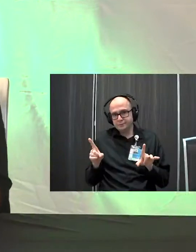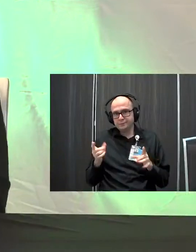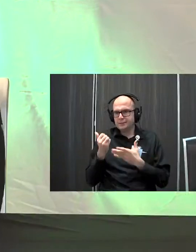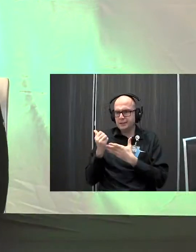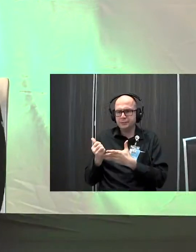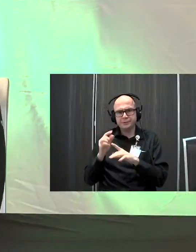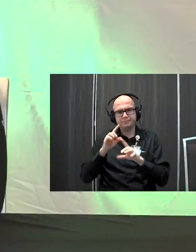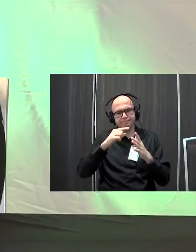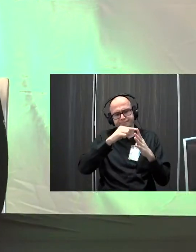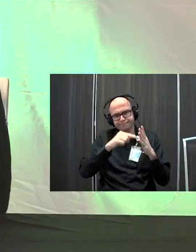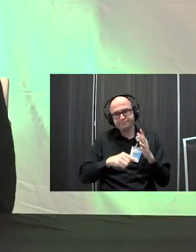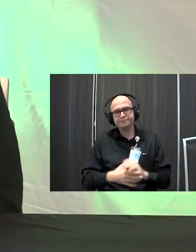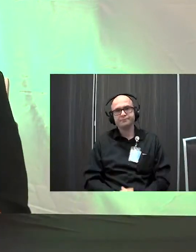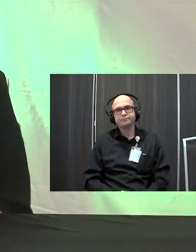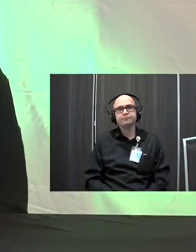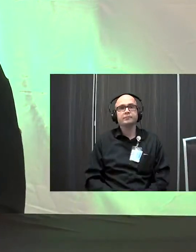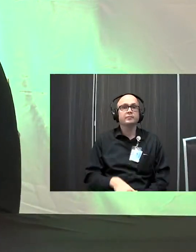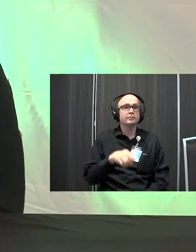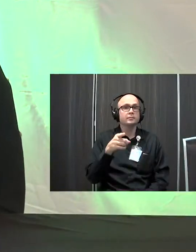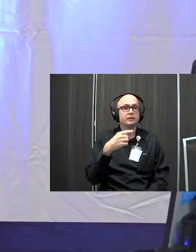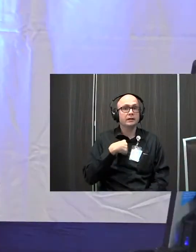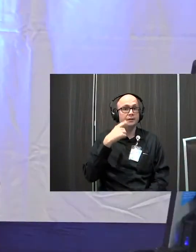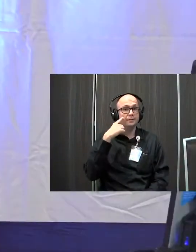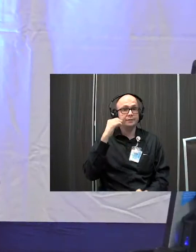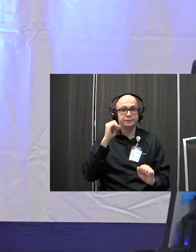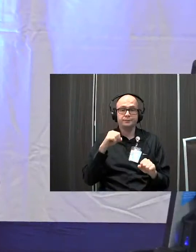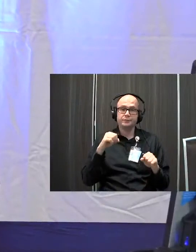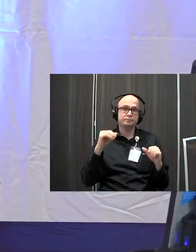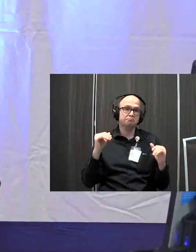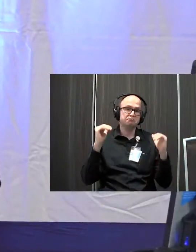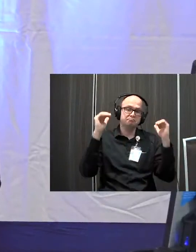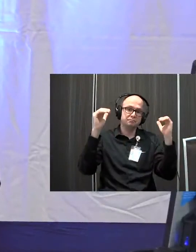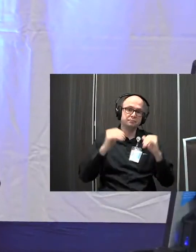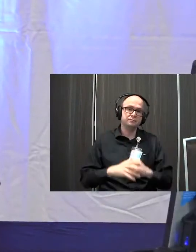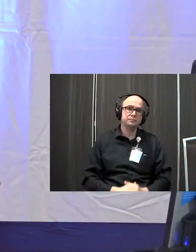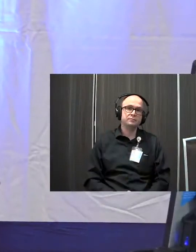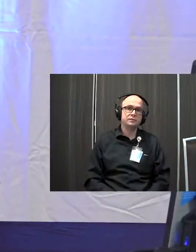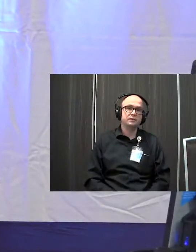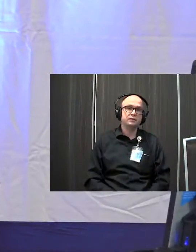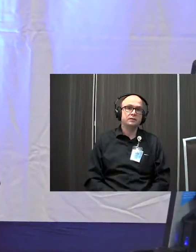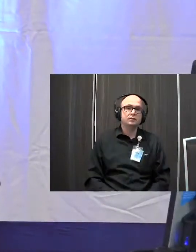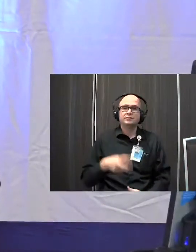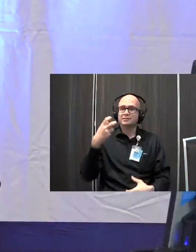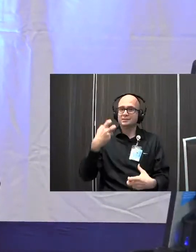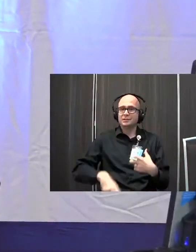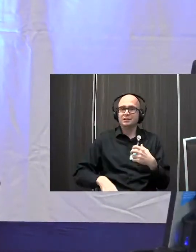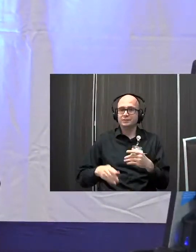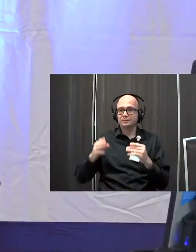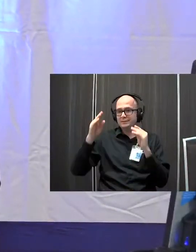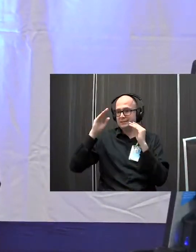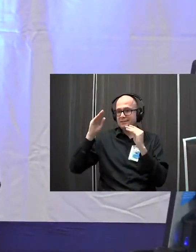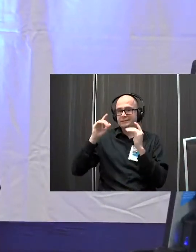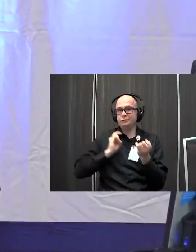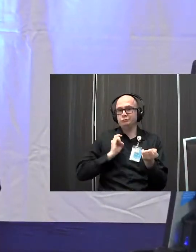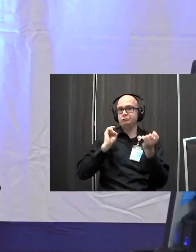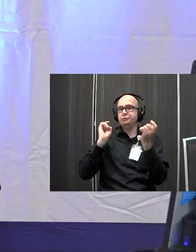of order there. And I think you can do levels of that too, because it's hard to teach a change in the moment when it's happening.